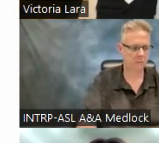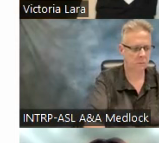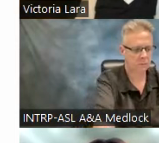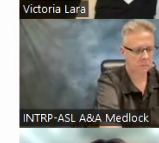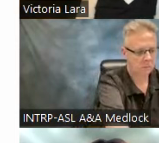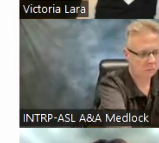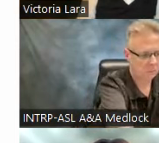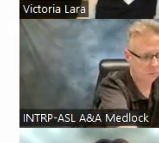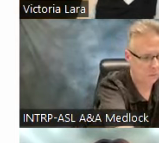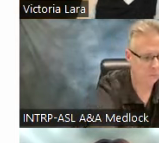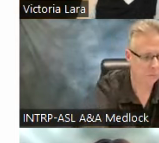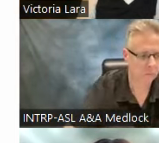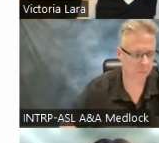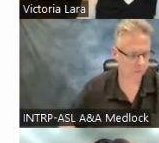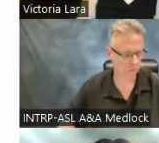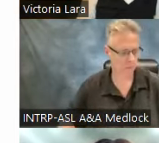adoption.